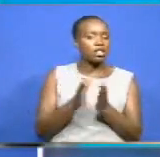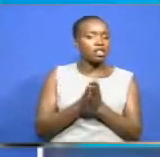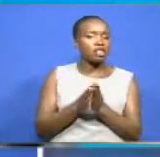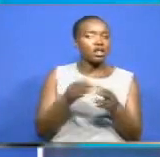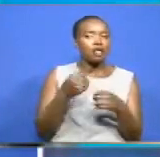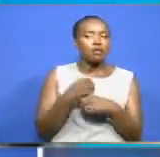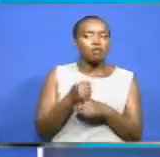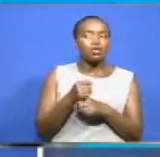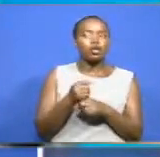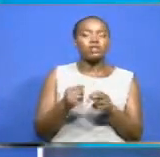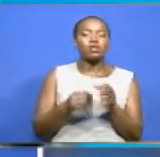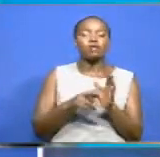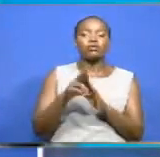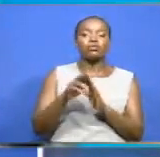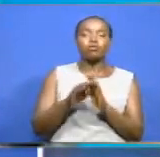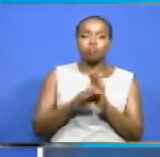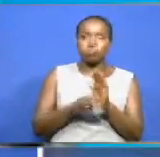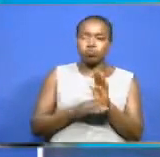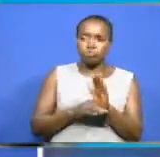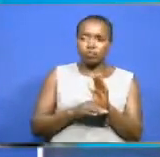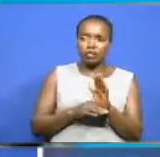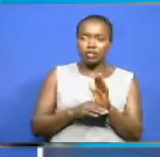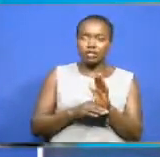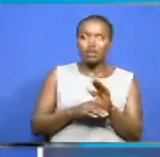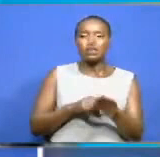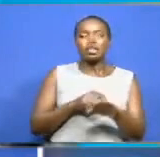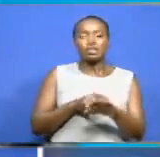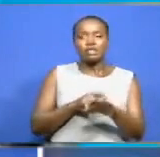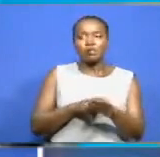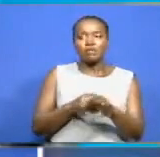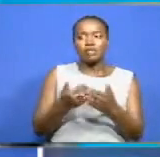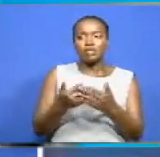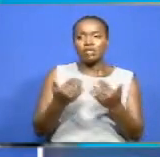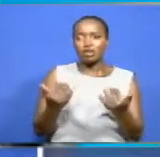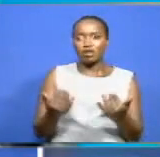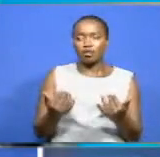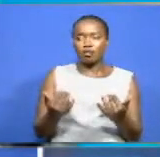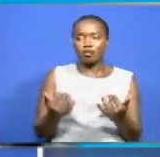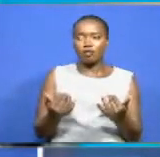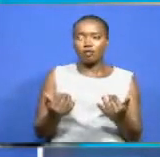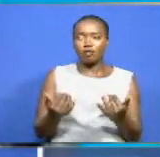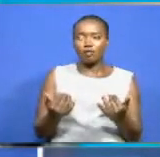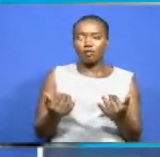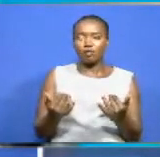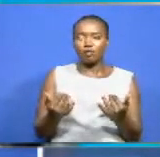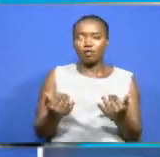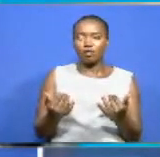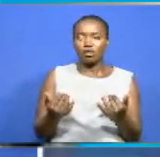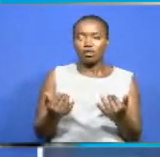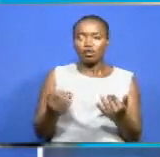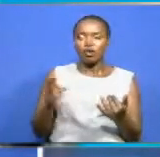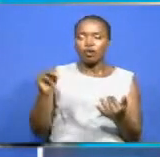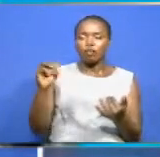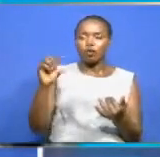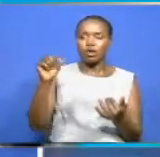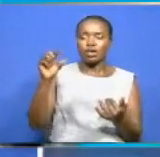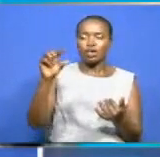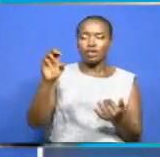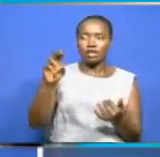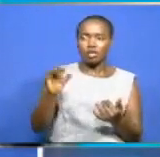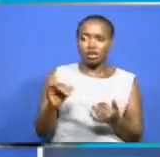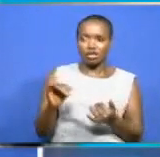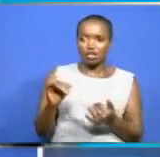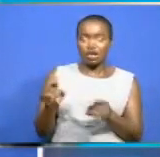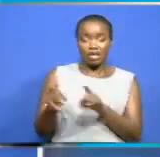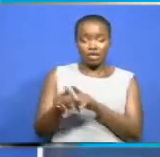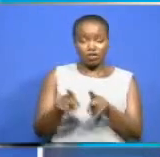a regulatory framework, it does indeed take time. And this is where now I bring in Madam Mogeni. According